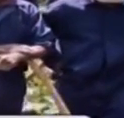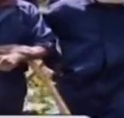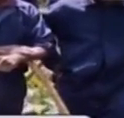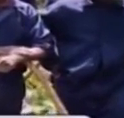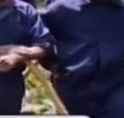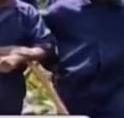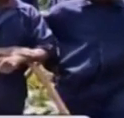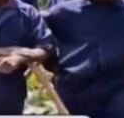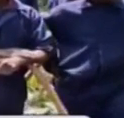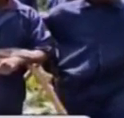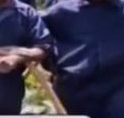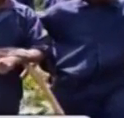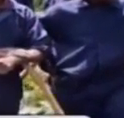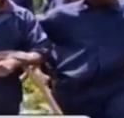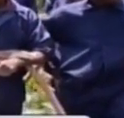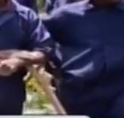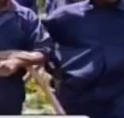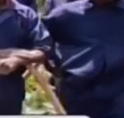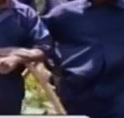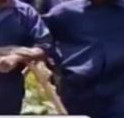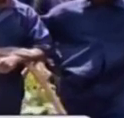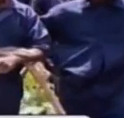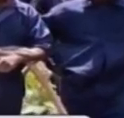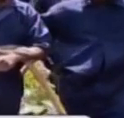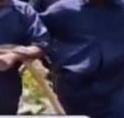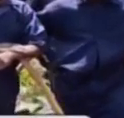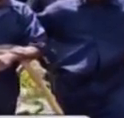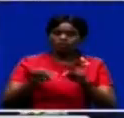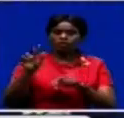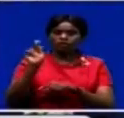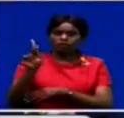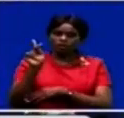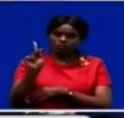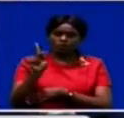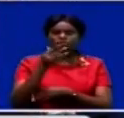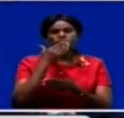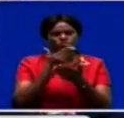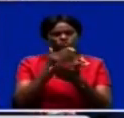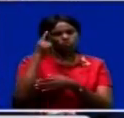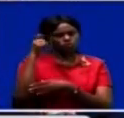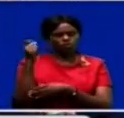economically, socially, politically, and everything. So for us as people of Kawambwa, this is like a dream come true.